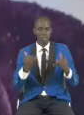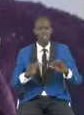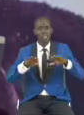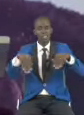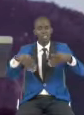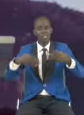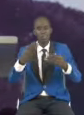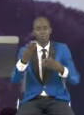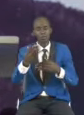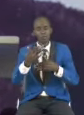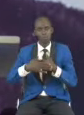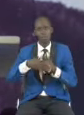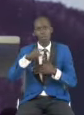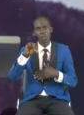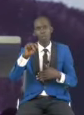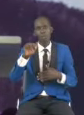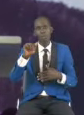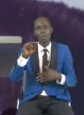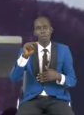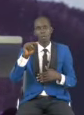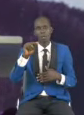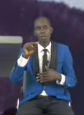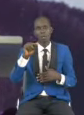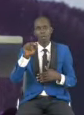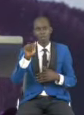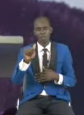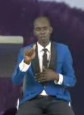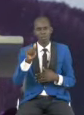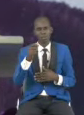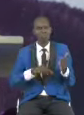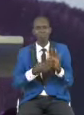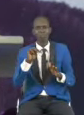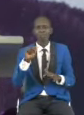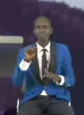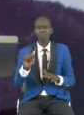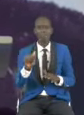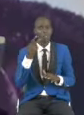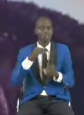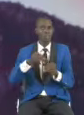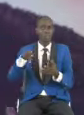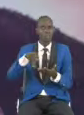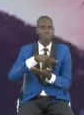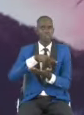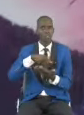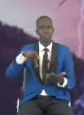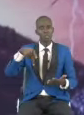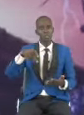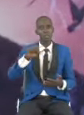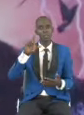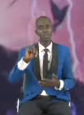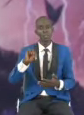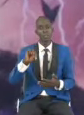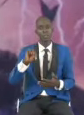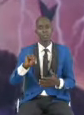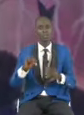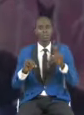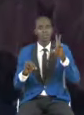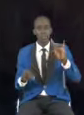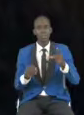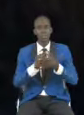Psalm 78, reading from verse 24. And had rained down